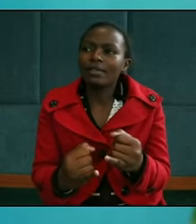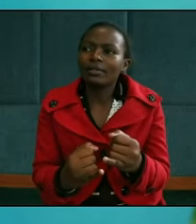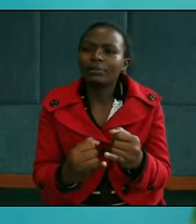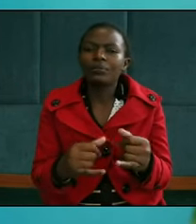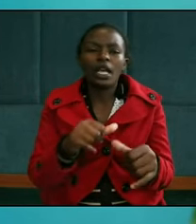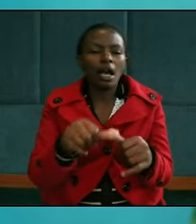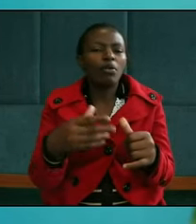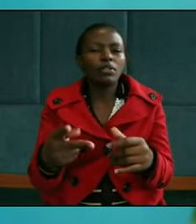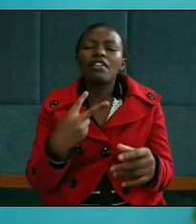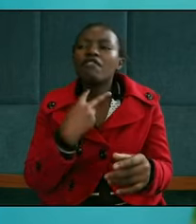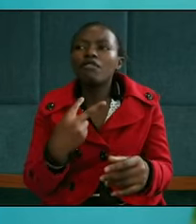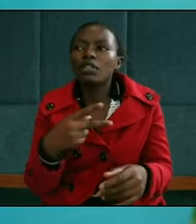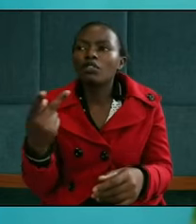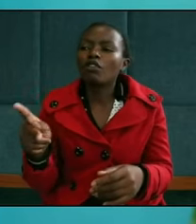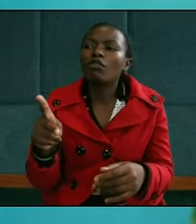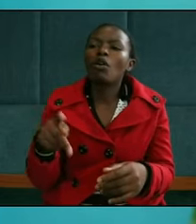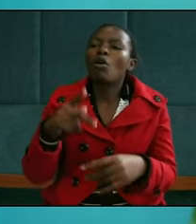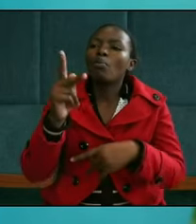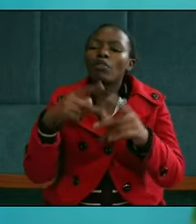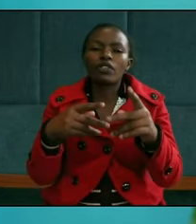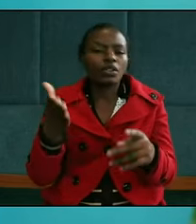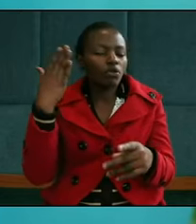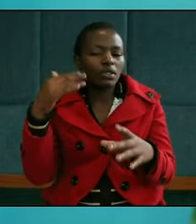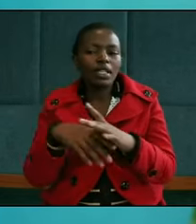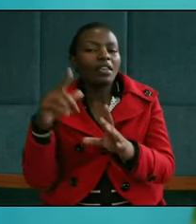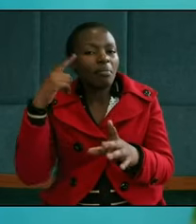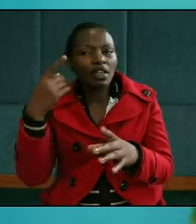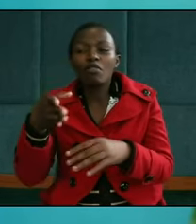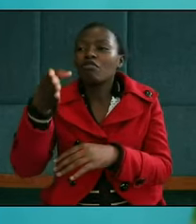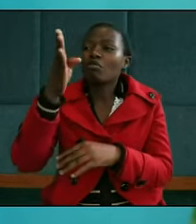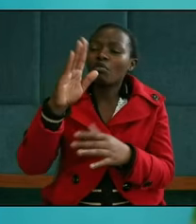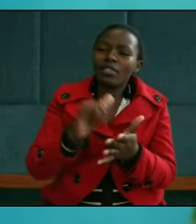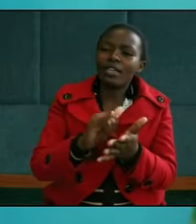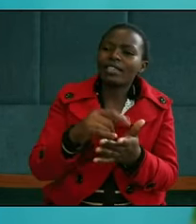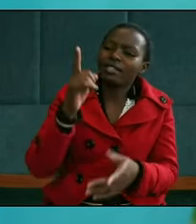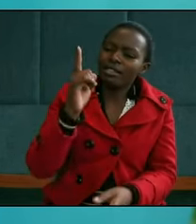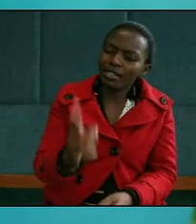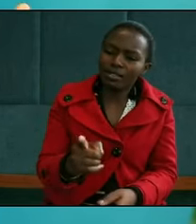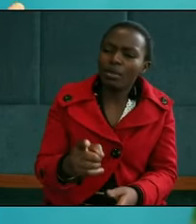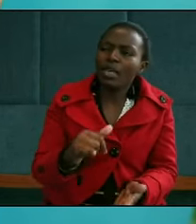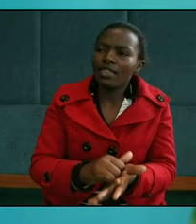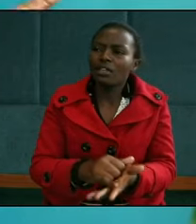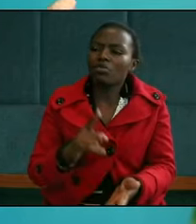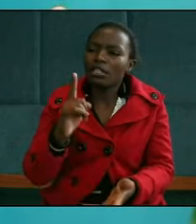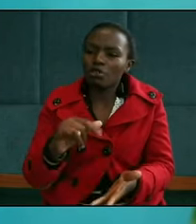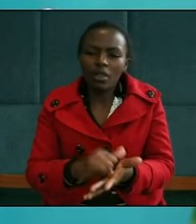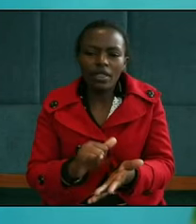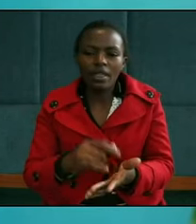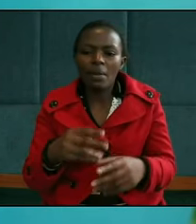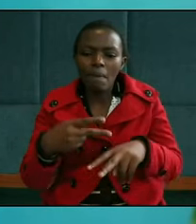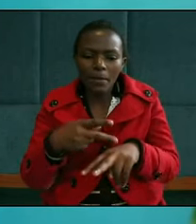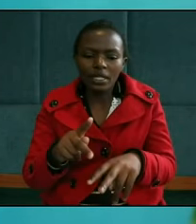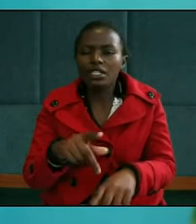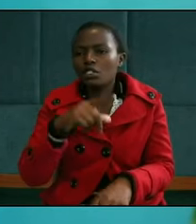of prophecy was already in the mind of God that this could be one of the instruments that will ensure the messages